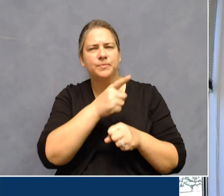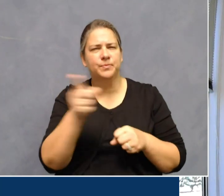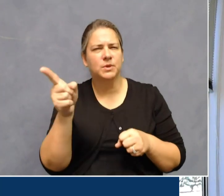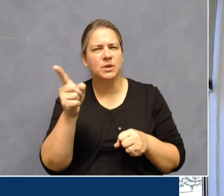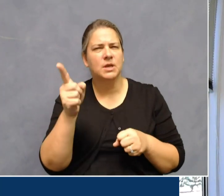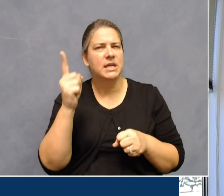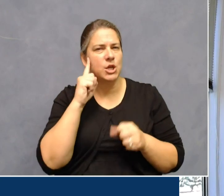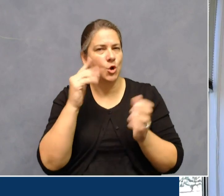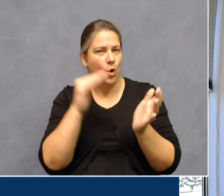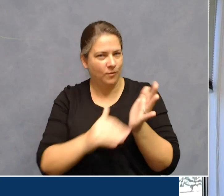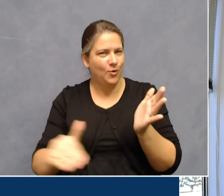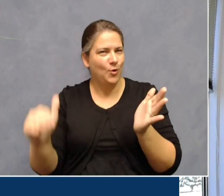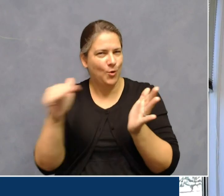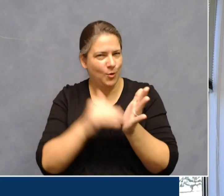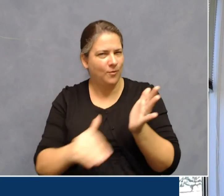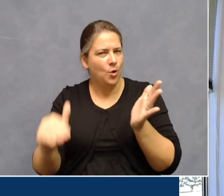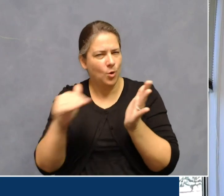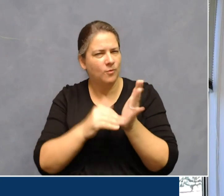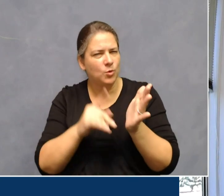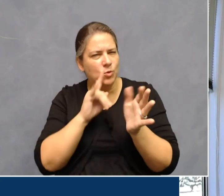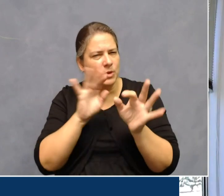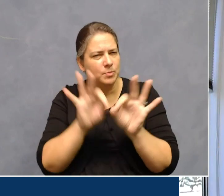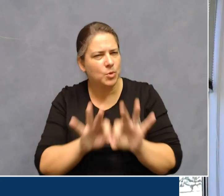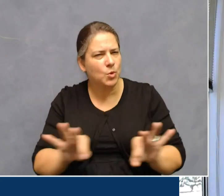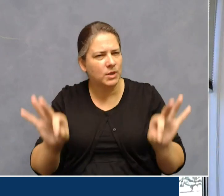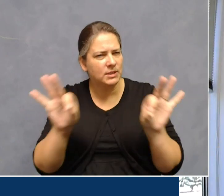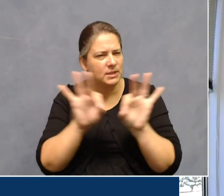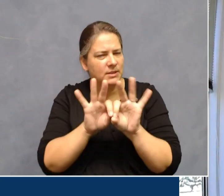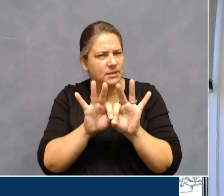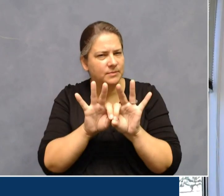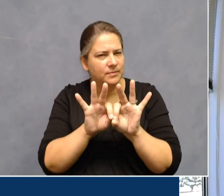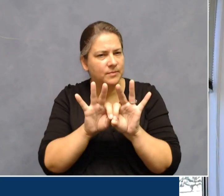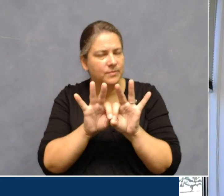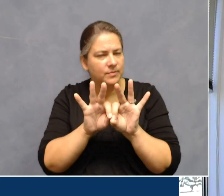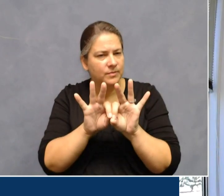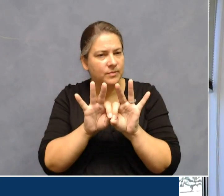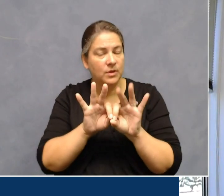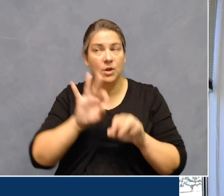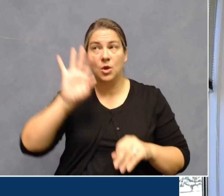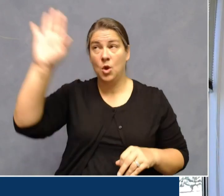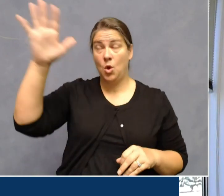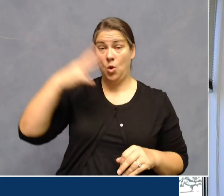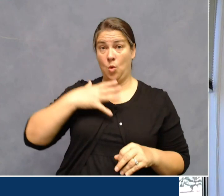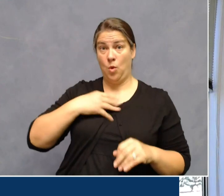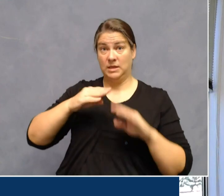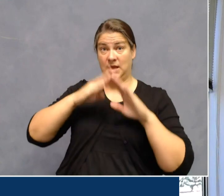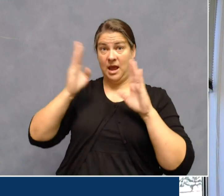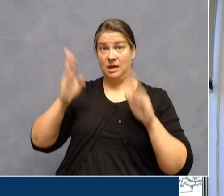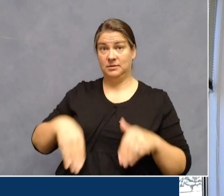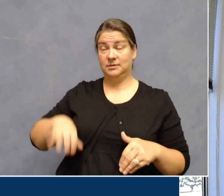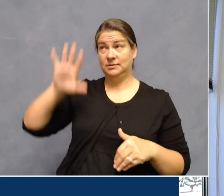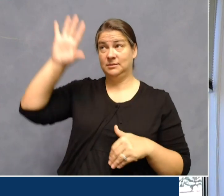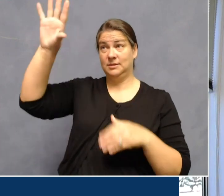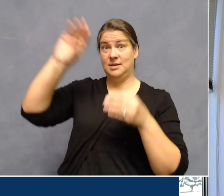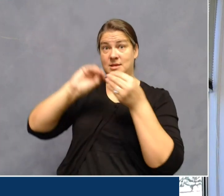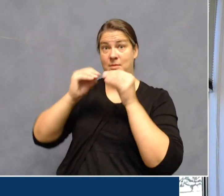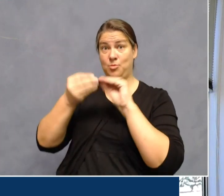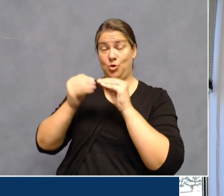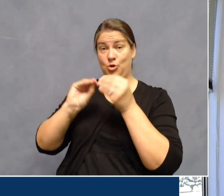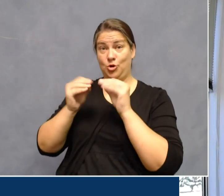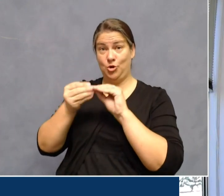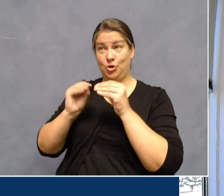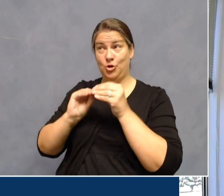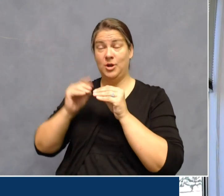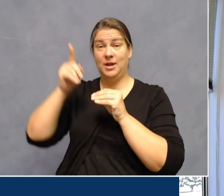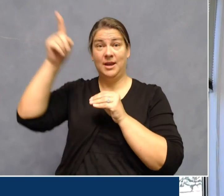repeatedly. The White House gets its data from different data sources. Despite the White House getting different